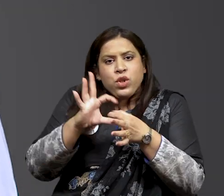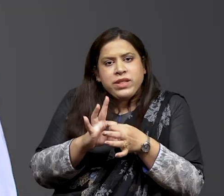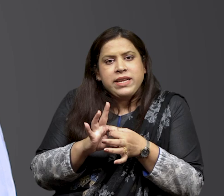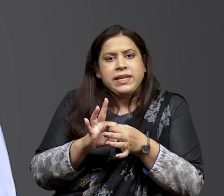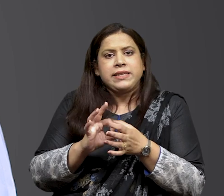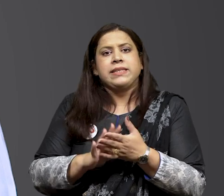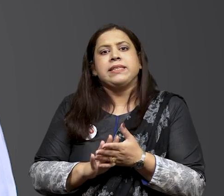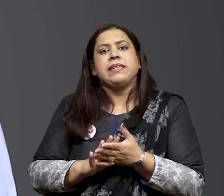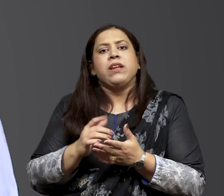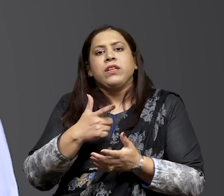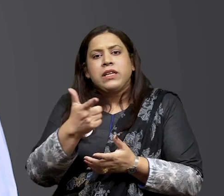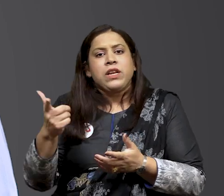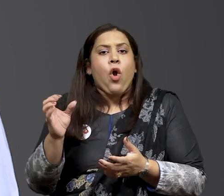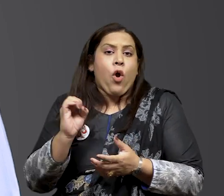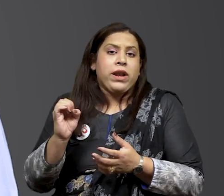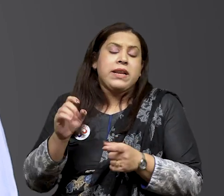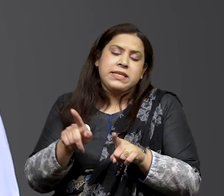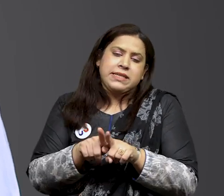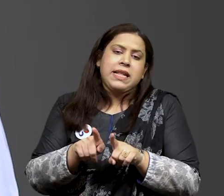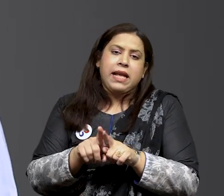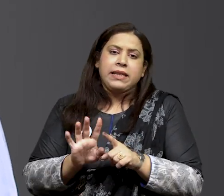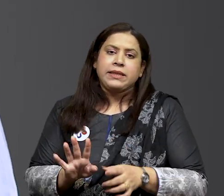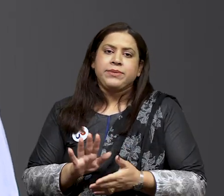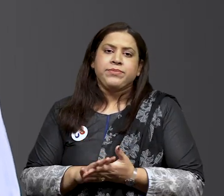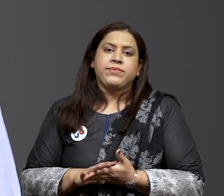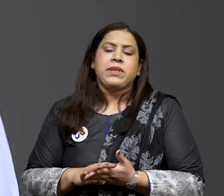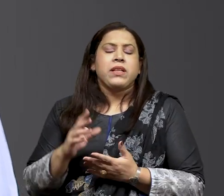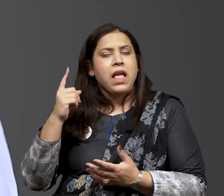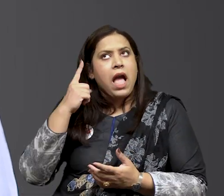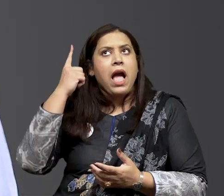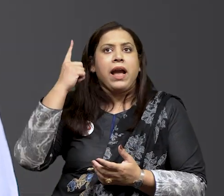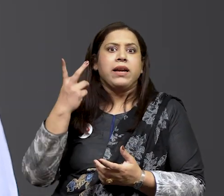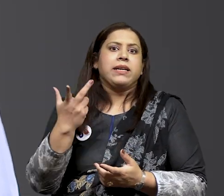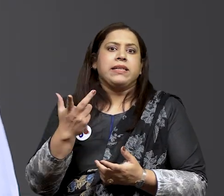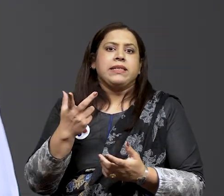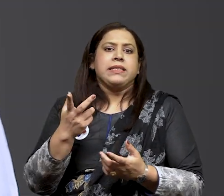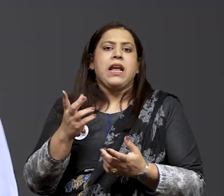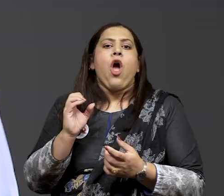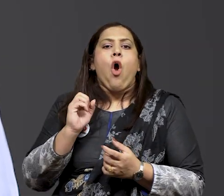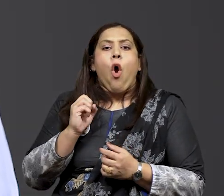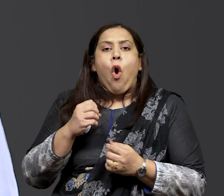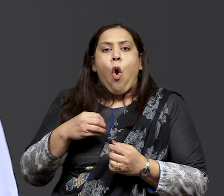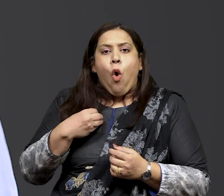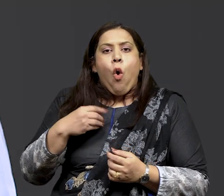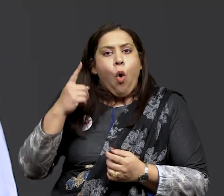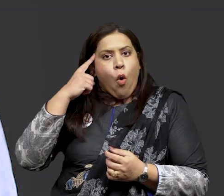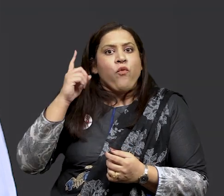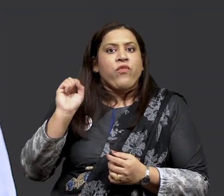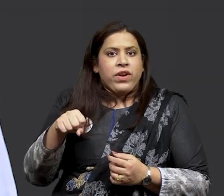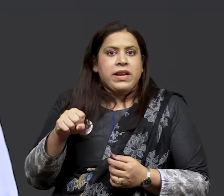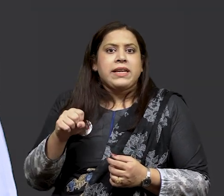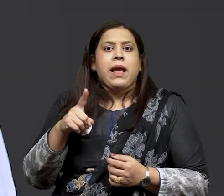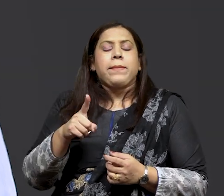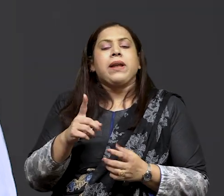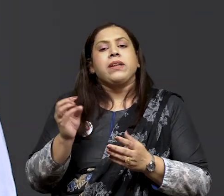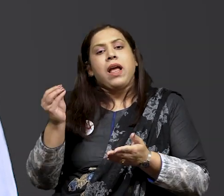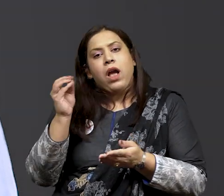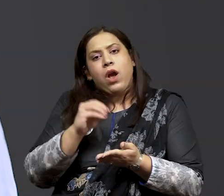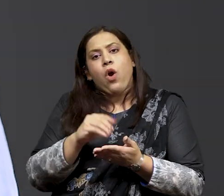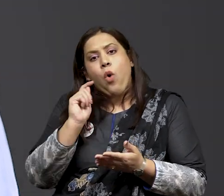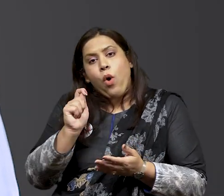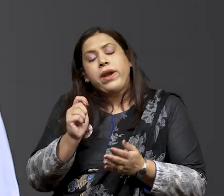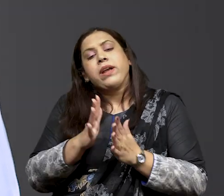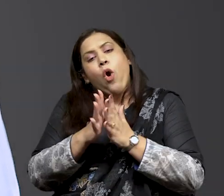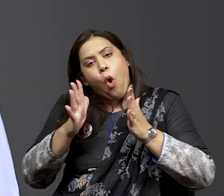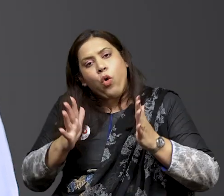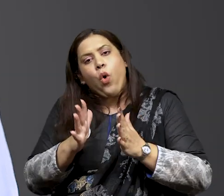inefficiencies associated with a student-run organization as well. And so the idea then is to hopefully, by working